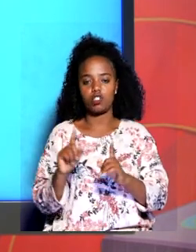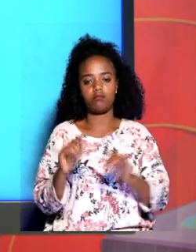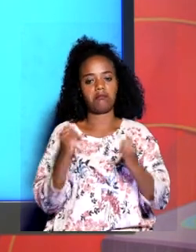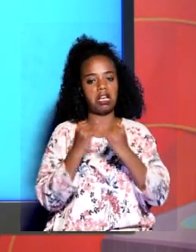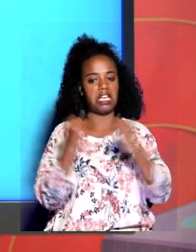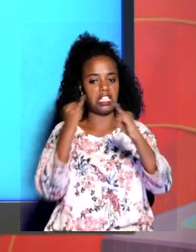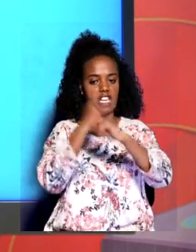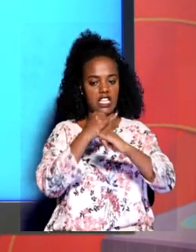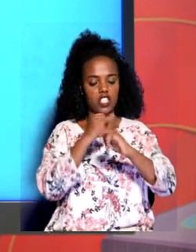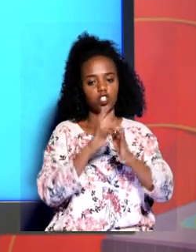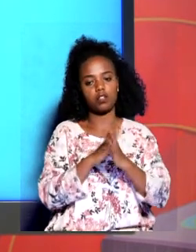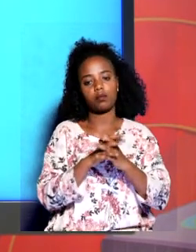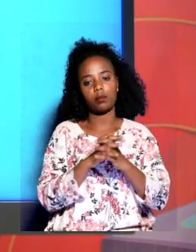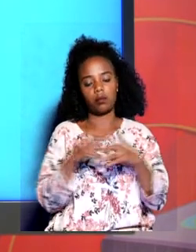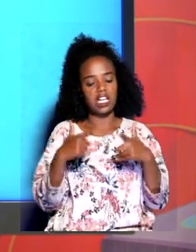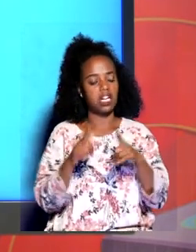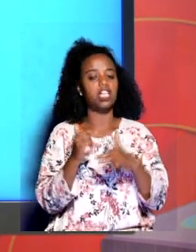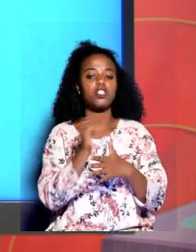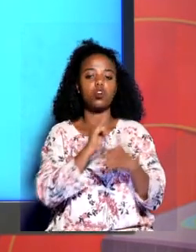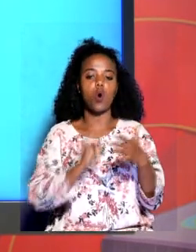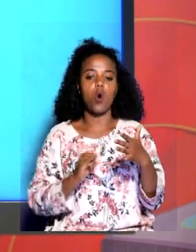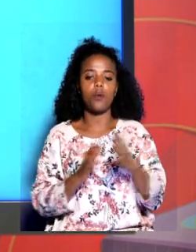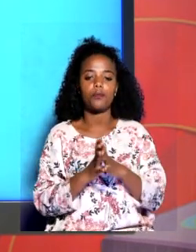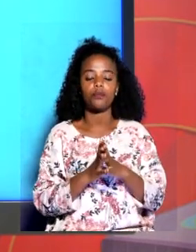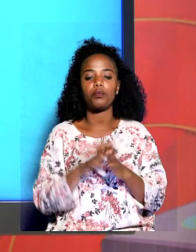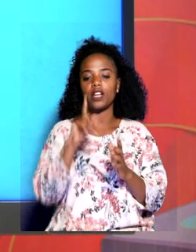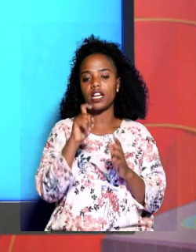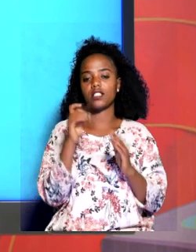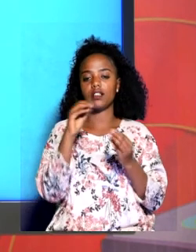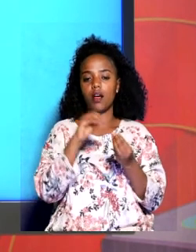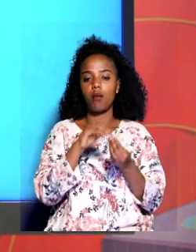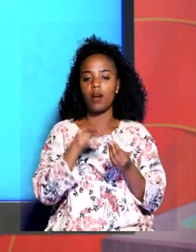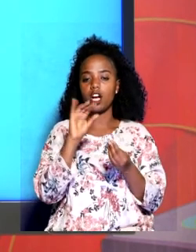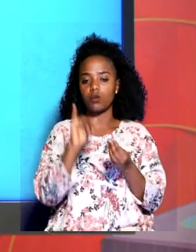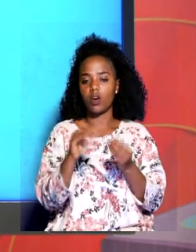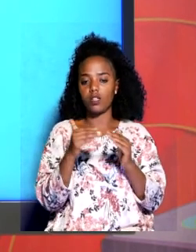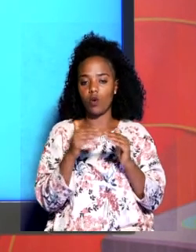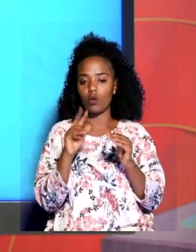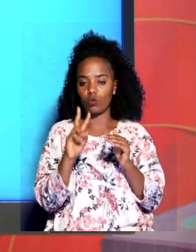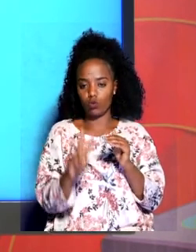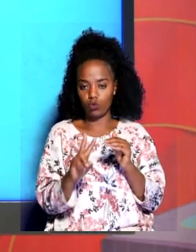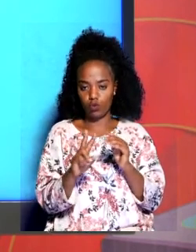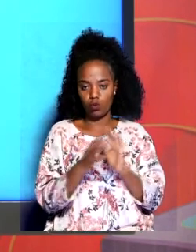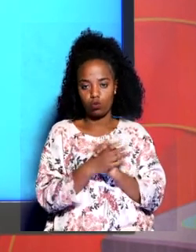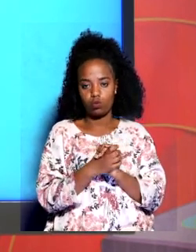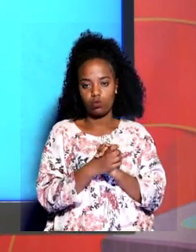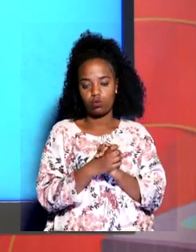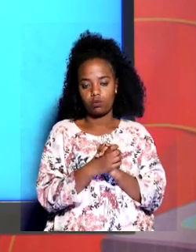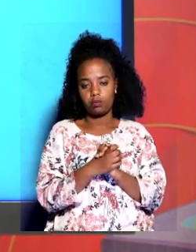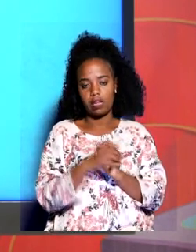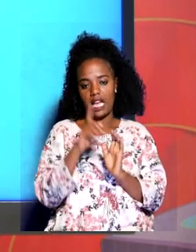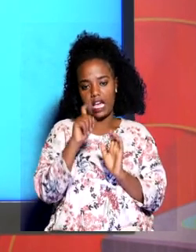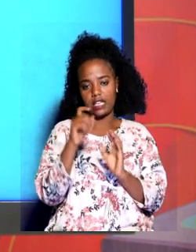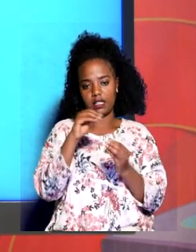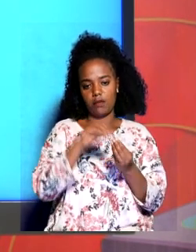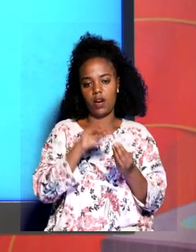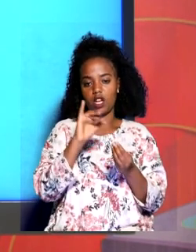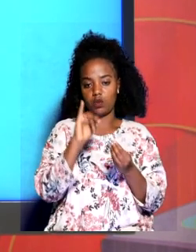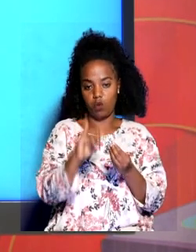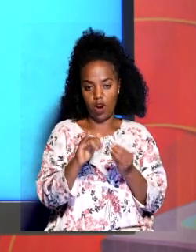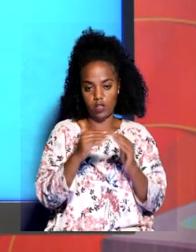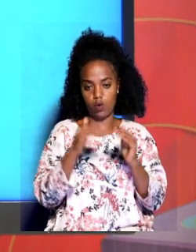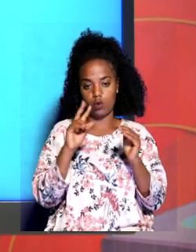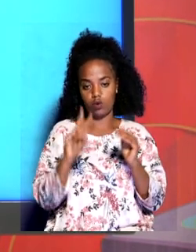So let's draw this one also. X plus y is equal to 2. So x plus y is equal to 2. When x